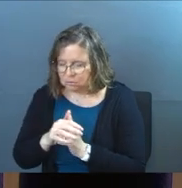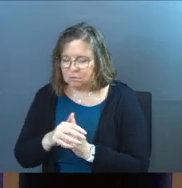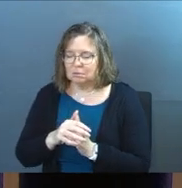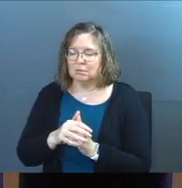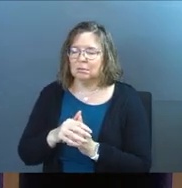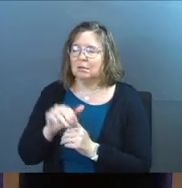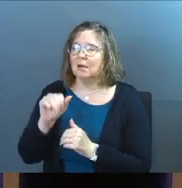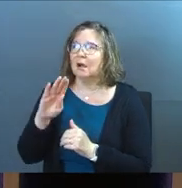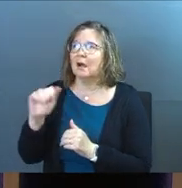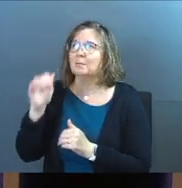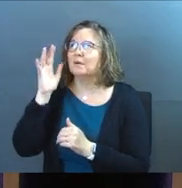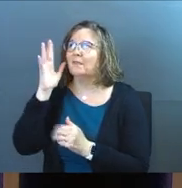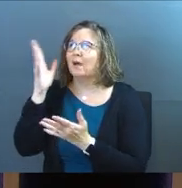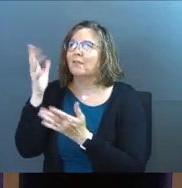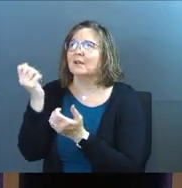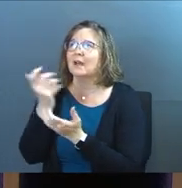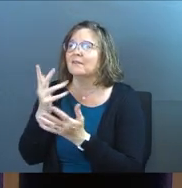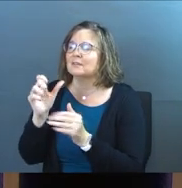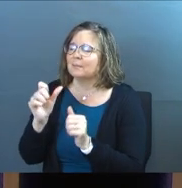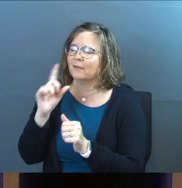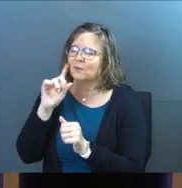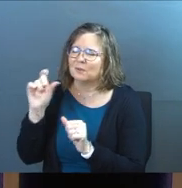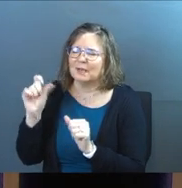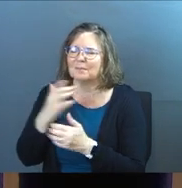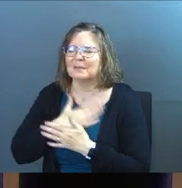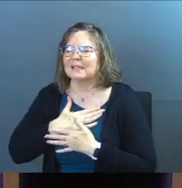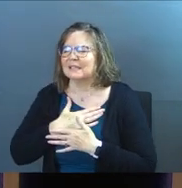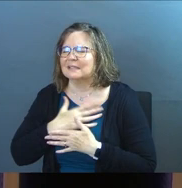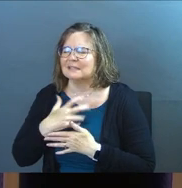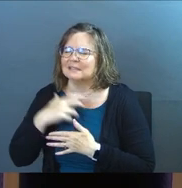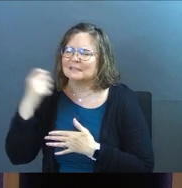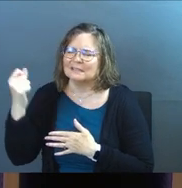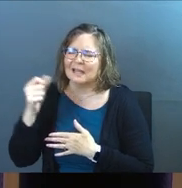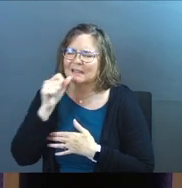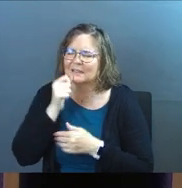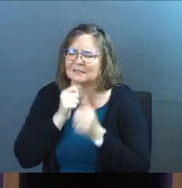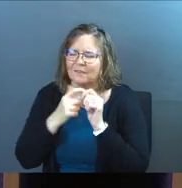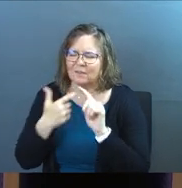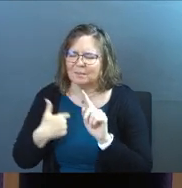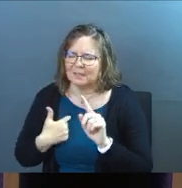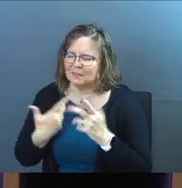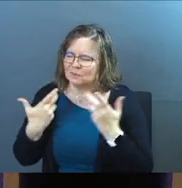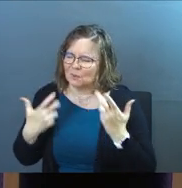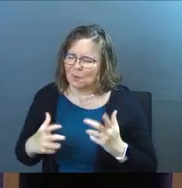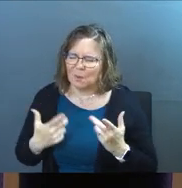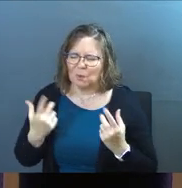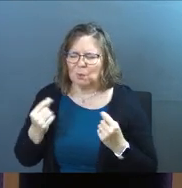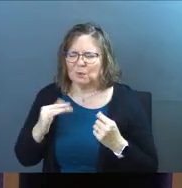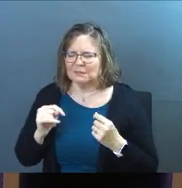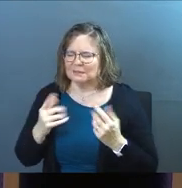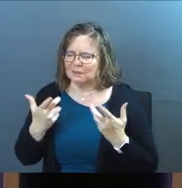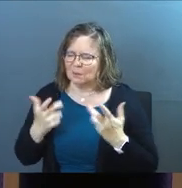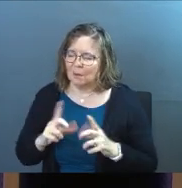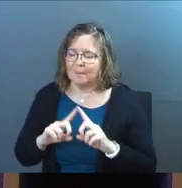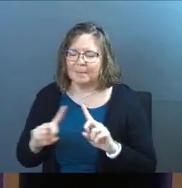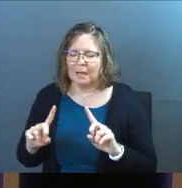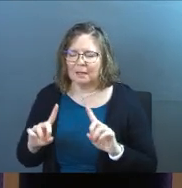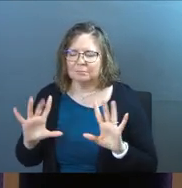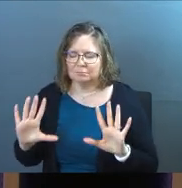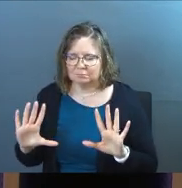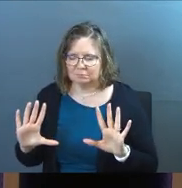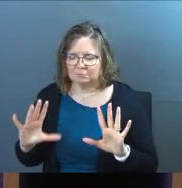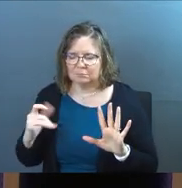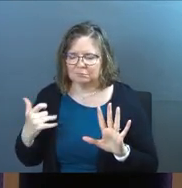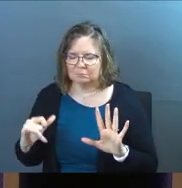he says, Abba, Father, everything is possible for you. Please take this cup of suffering away from me. Yet I want your will to be